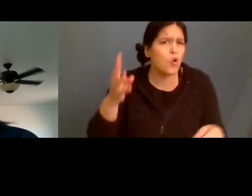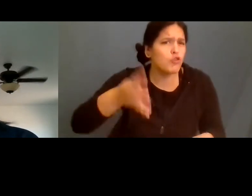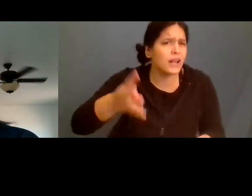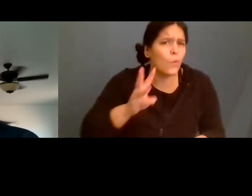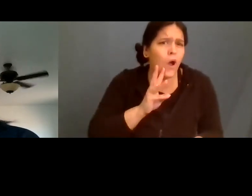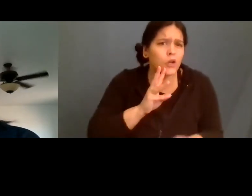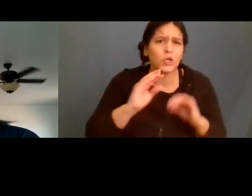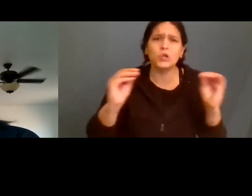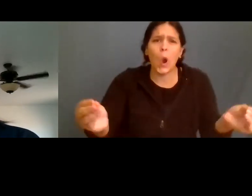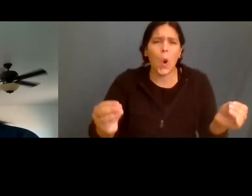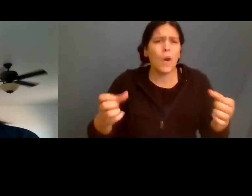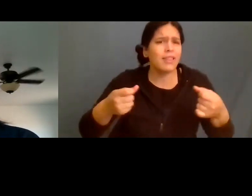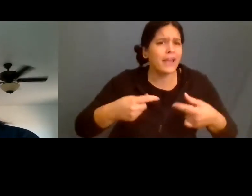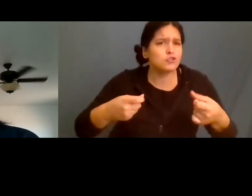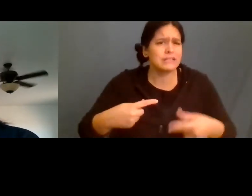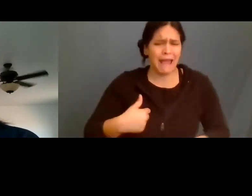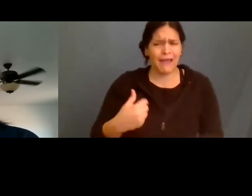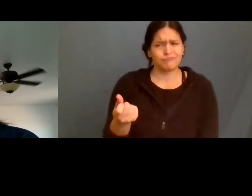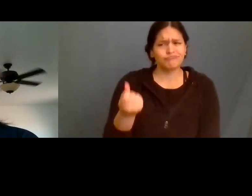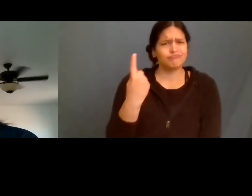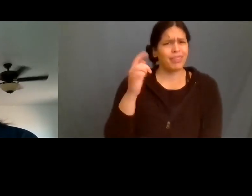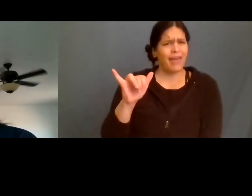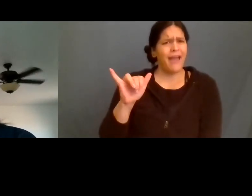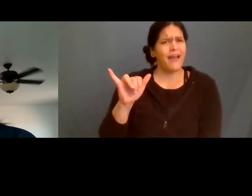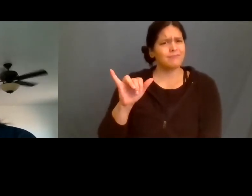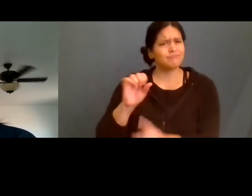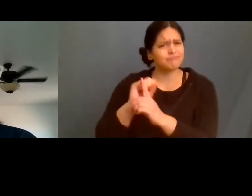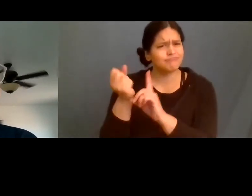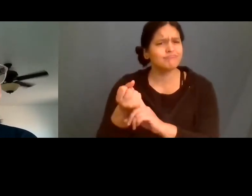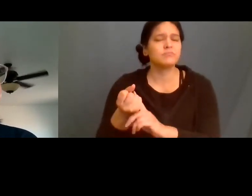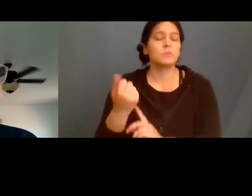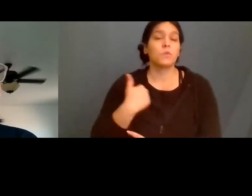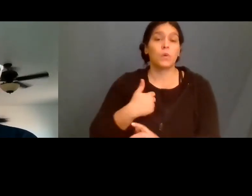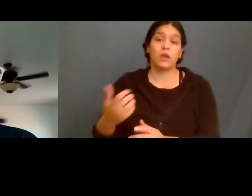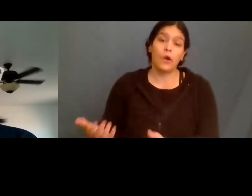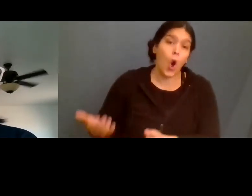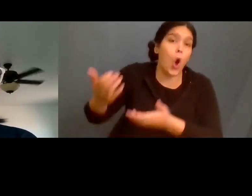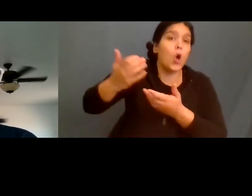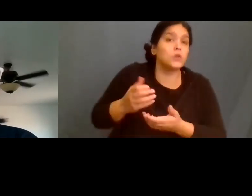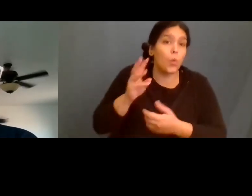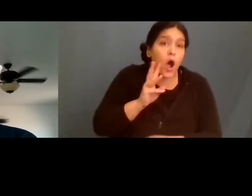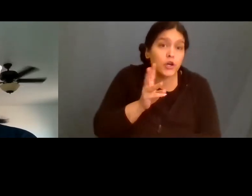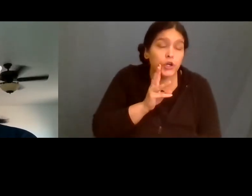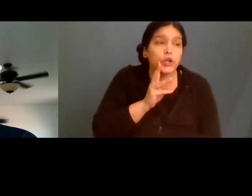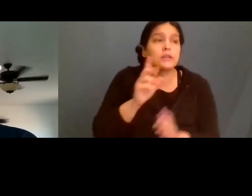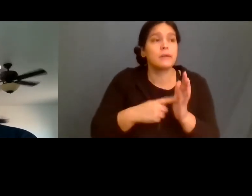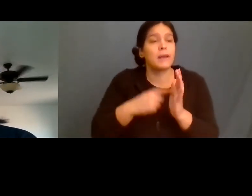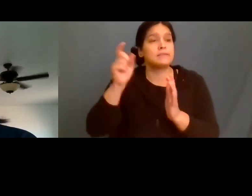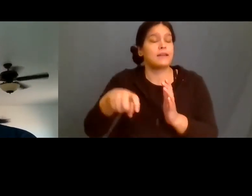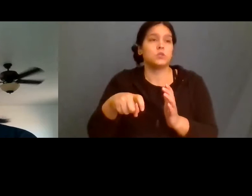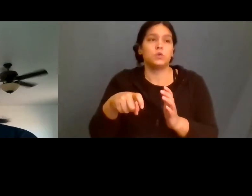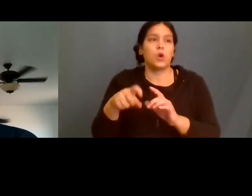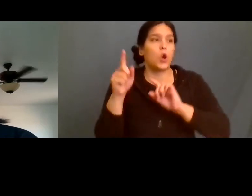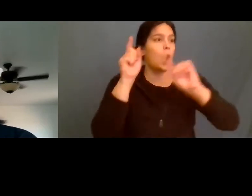feels. We hauled water. We sometimes had to go all the way to Peabody to get water.